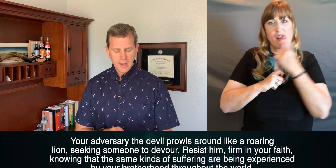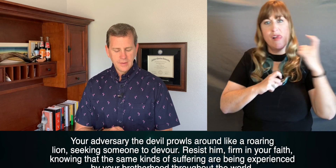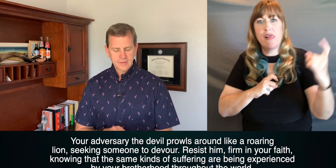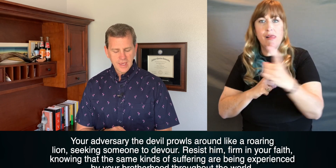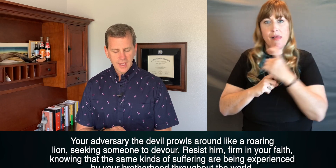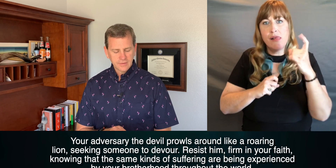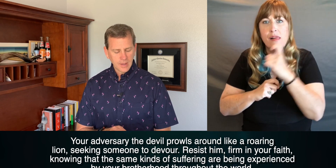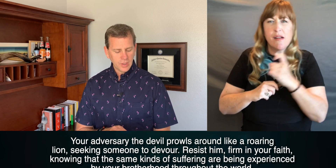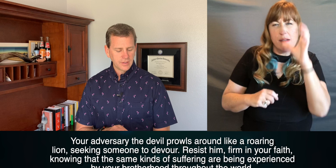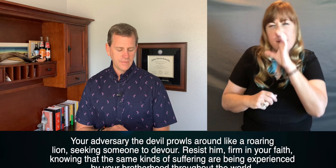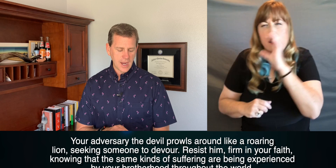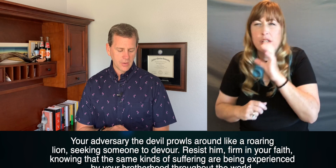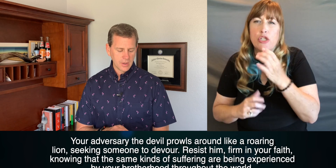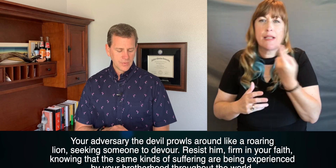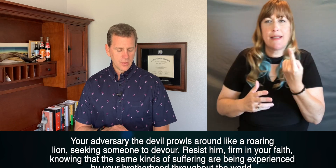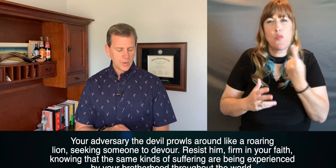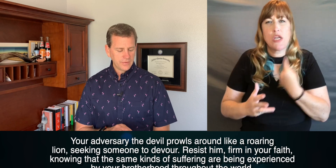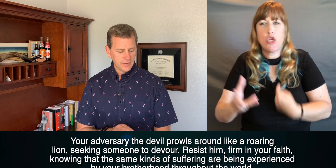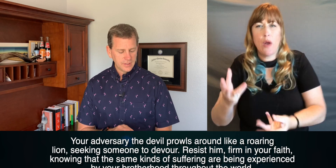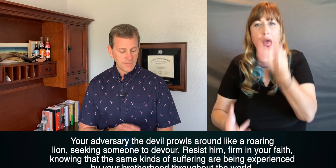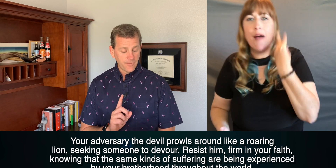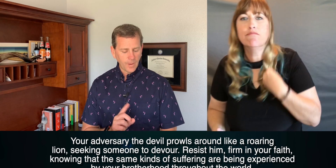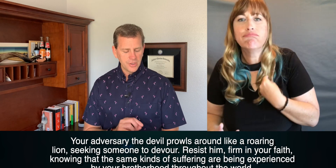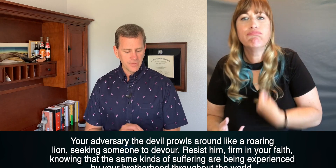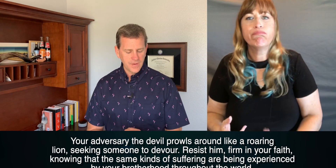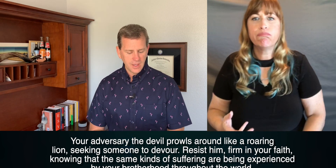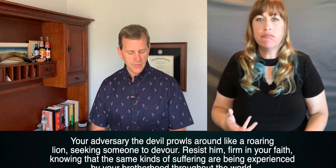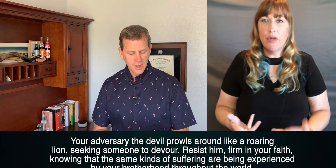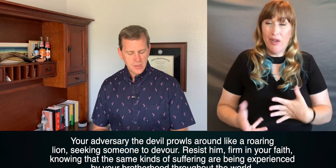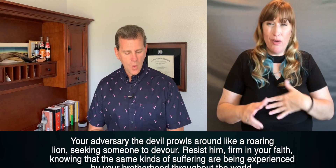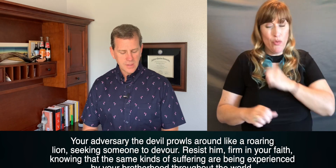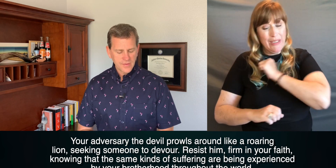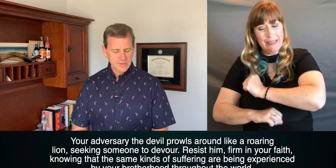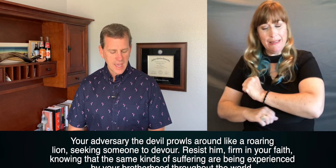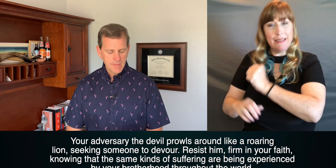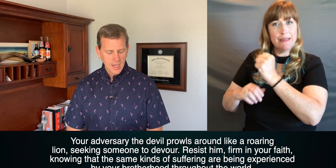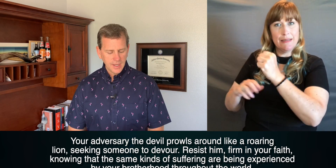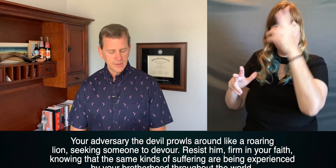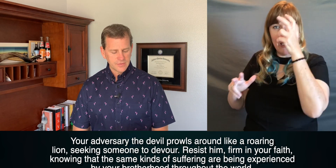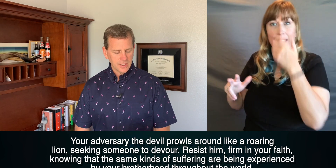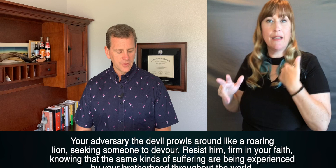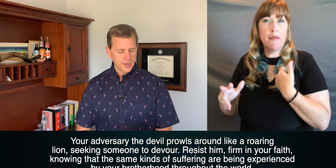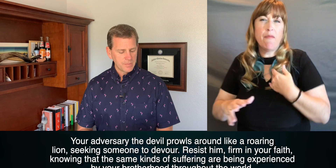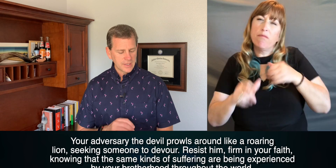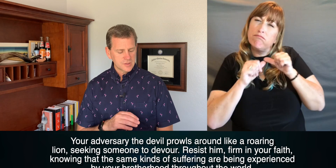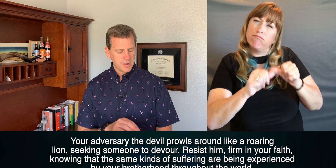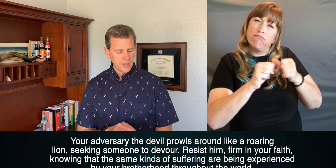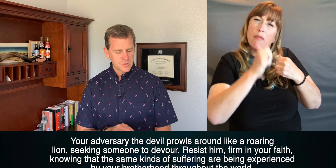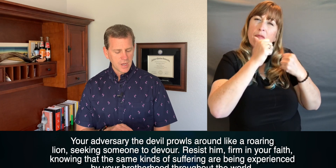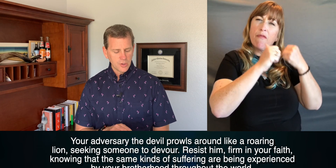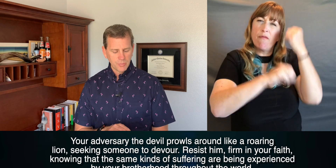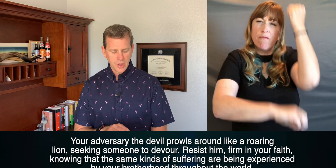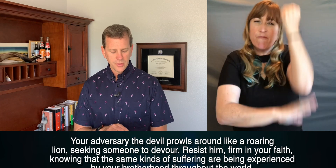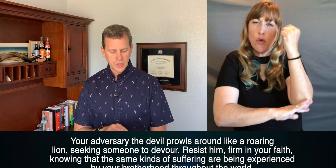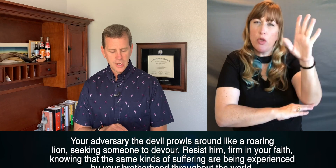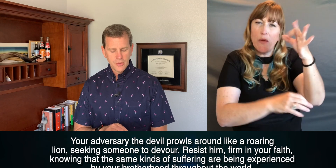lion, seeking someone to devour. Resist him, firm in your faith, knowing that the same kinds of suffering are being experienced